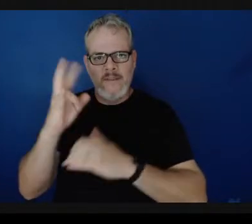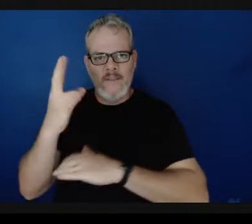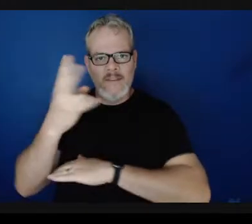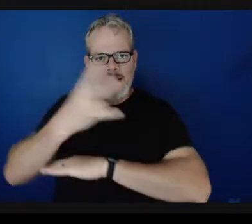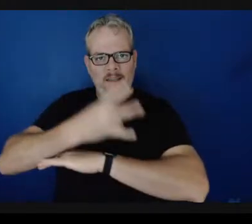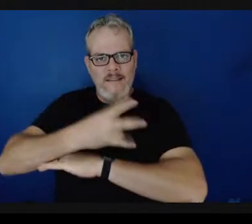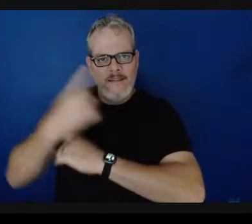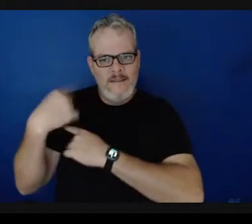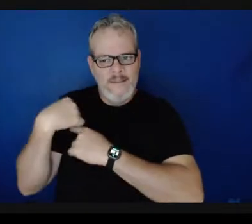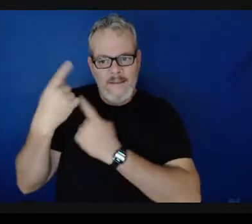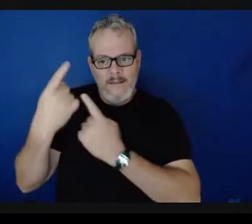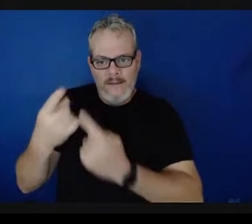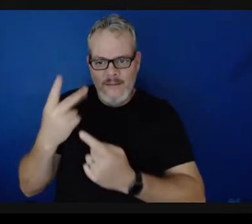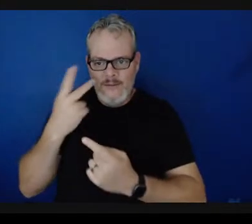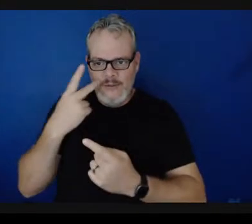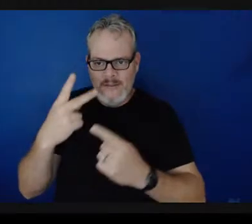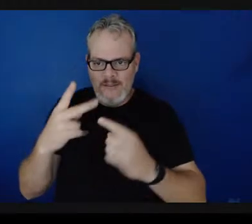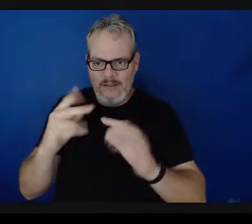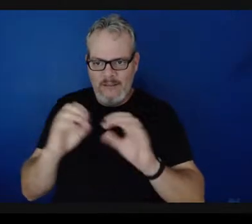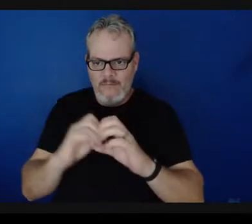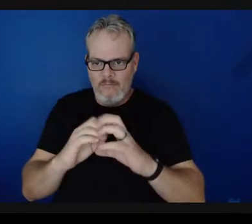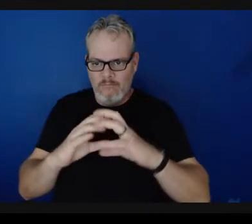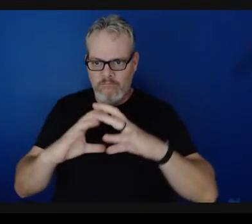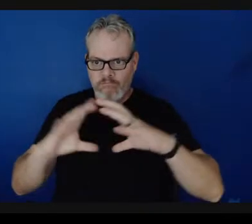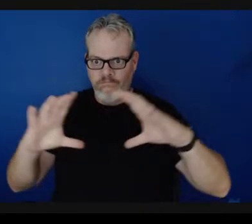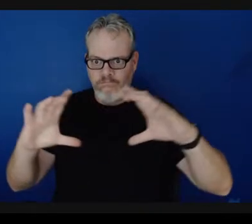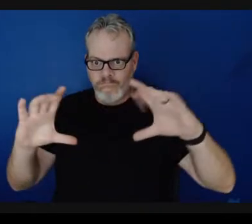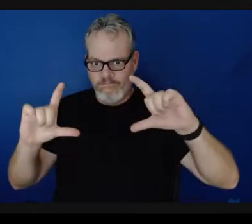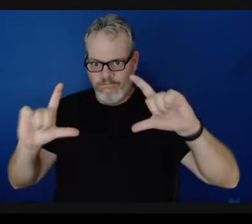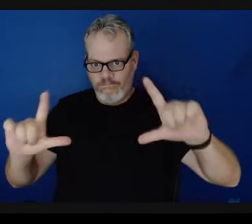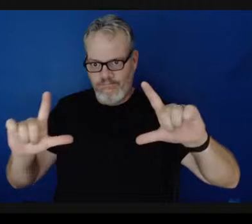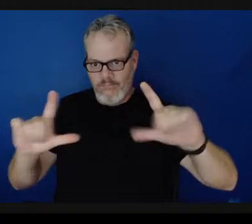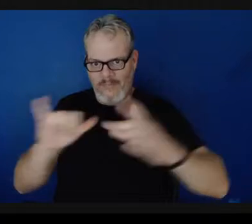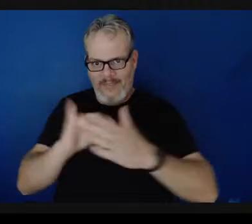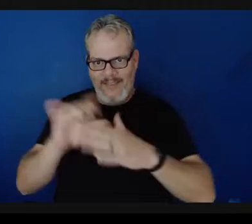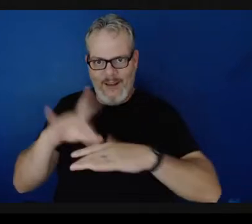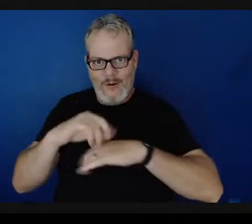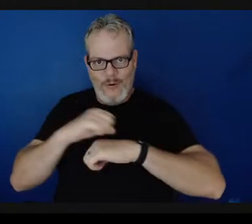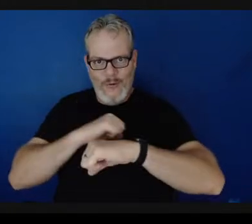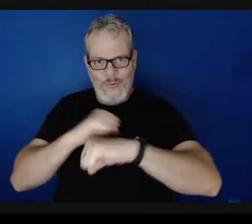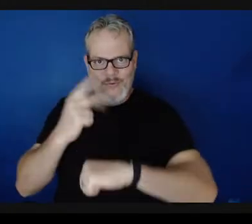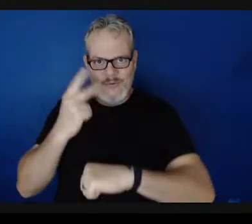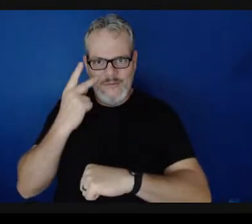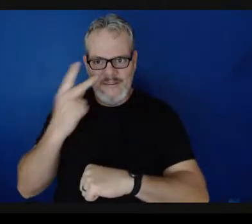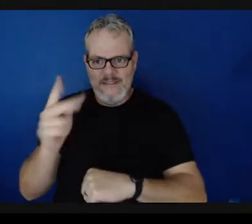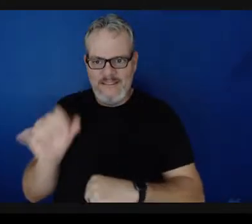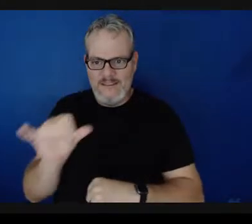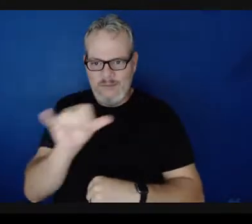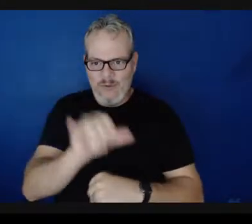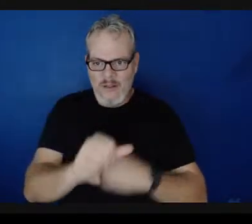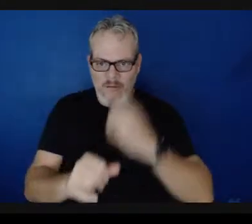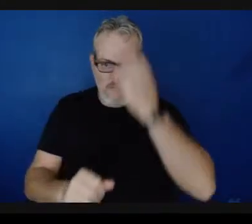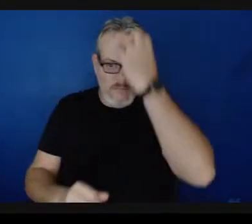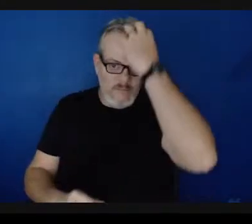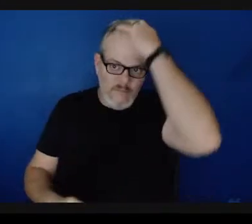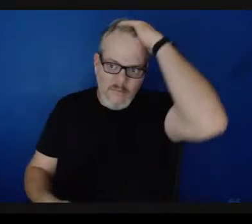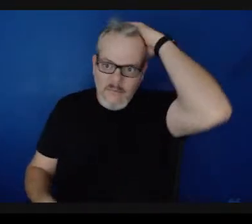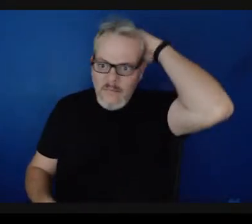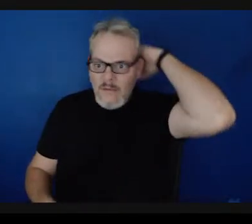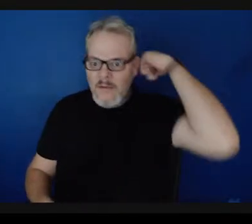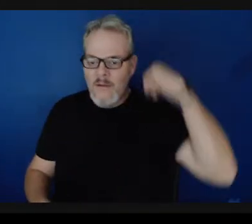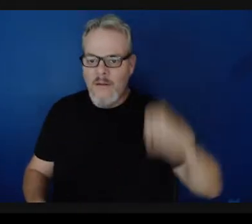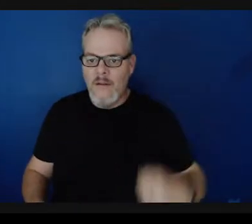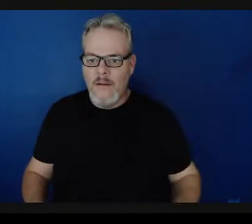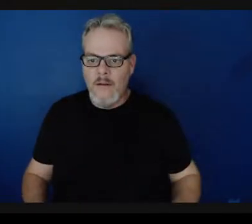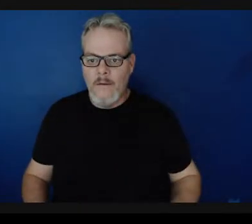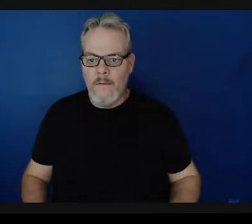now you can see those earthquakes here as well. And We can do a little bit more forensics on this. We can zoom in,